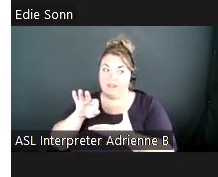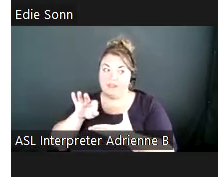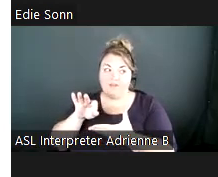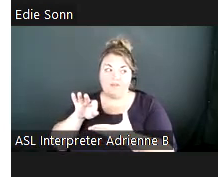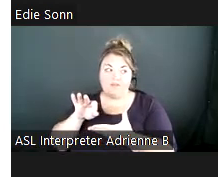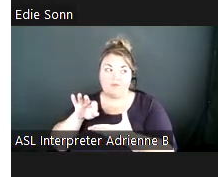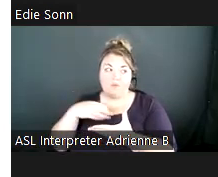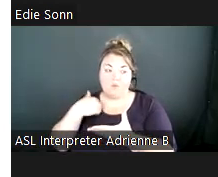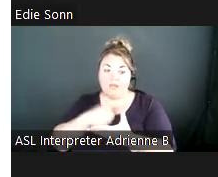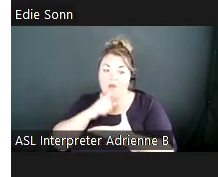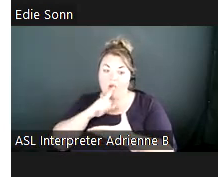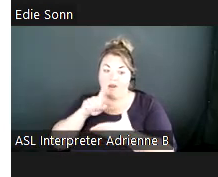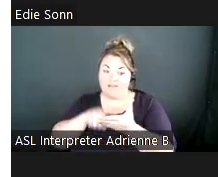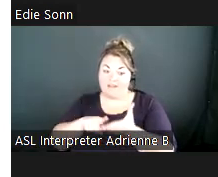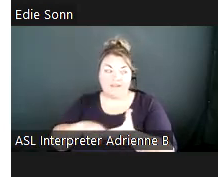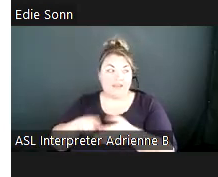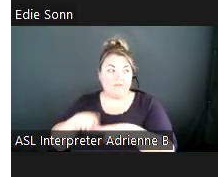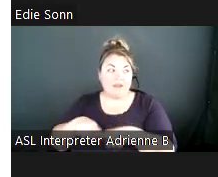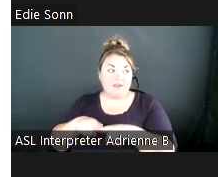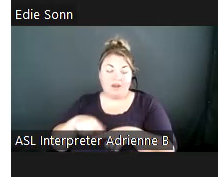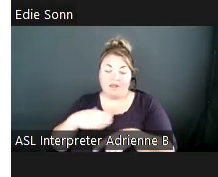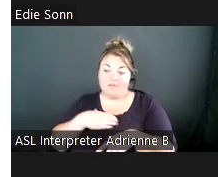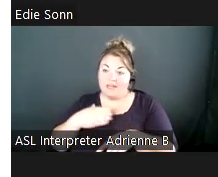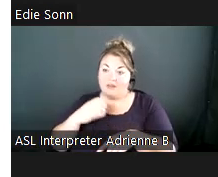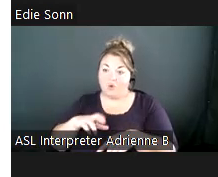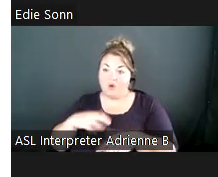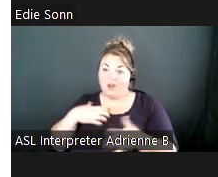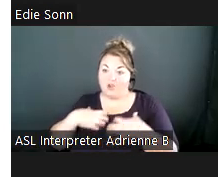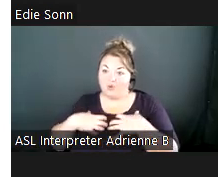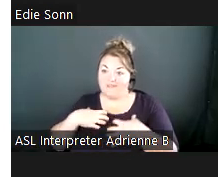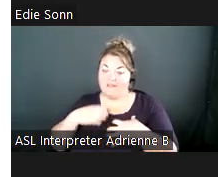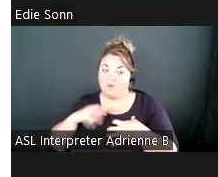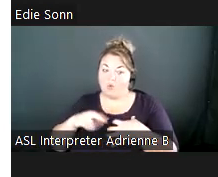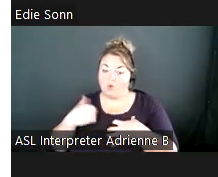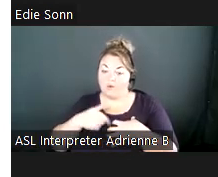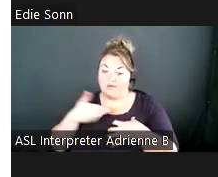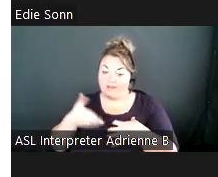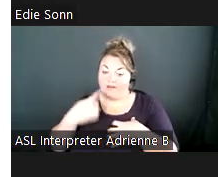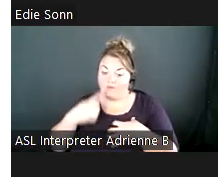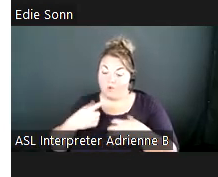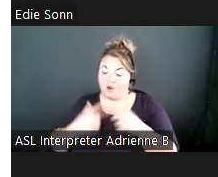are investigating based on a complaint or a grievance, or we are there on a renewal,